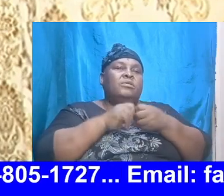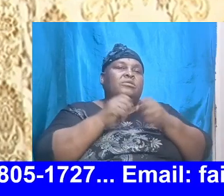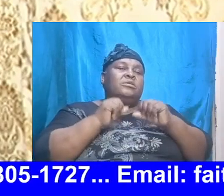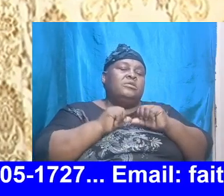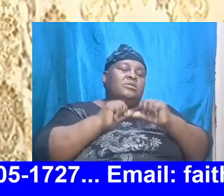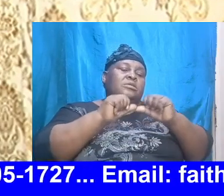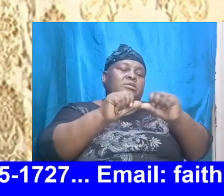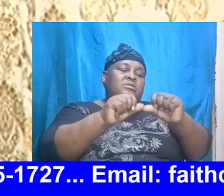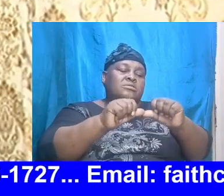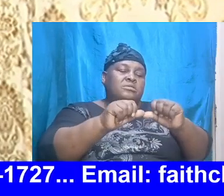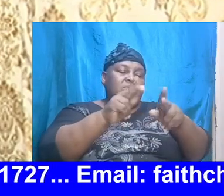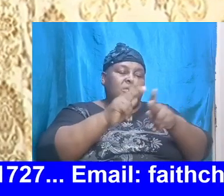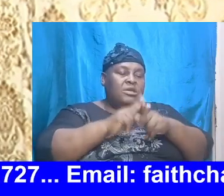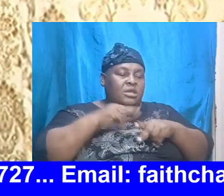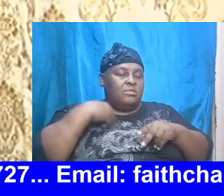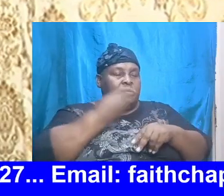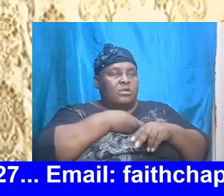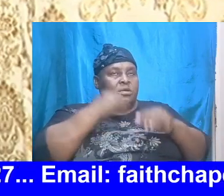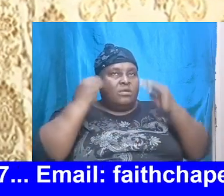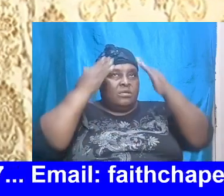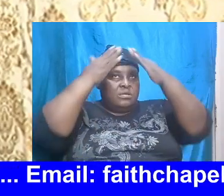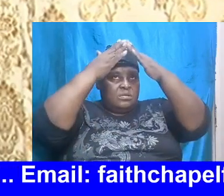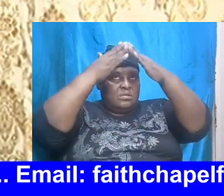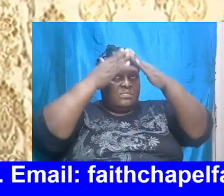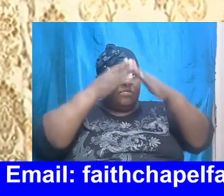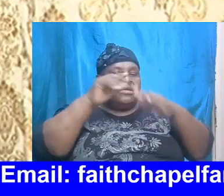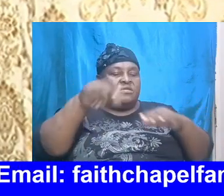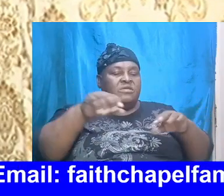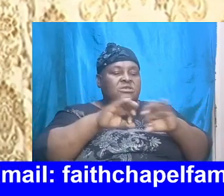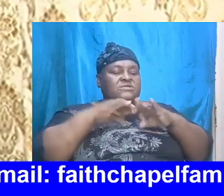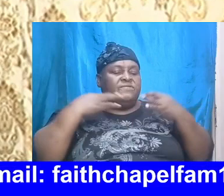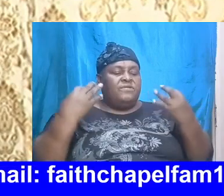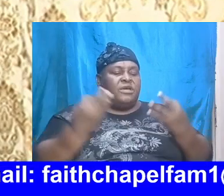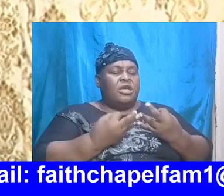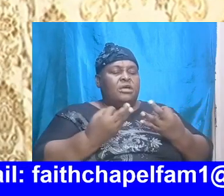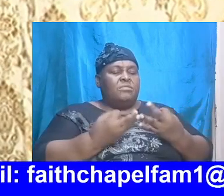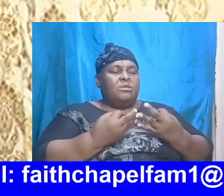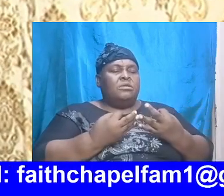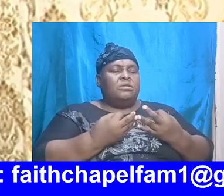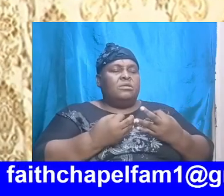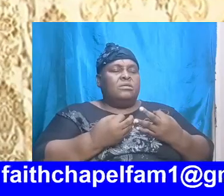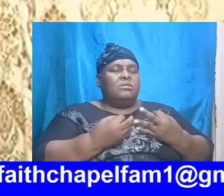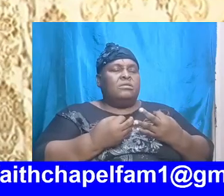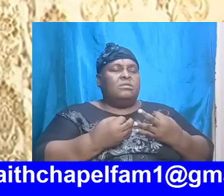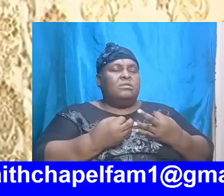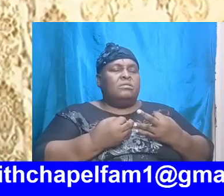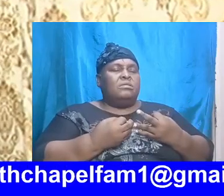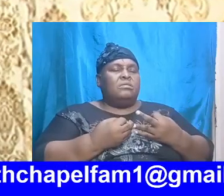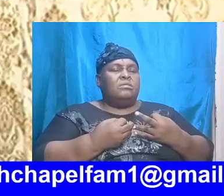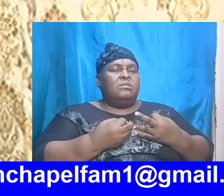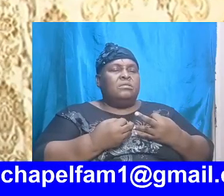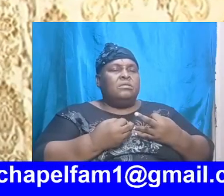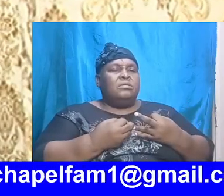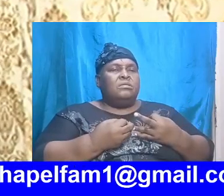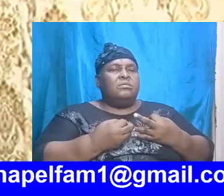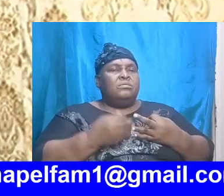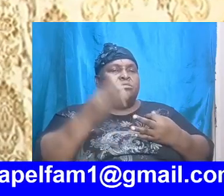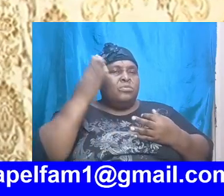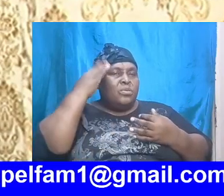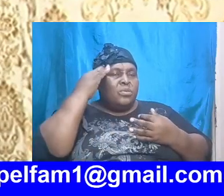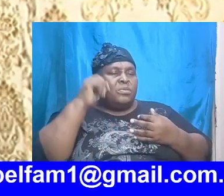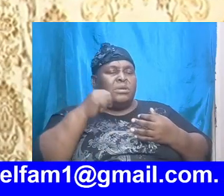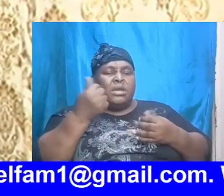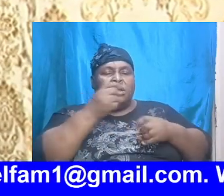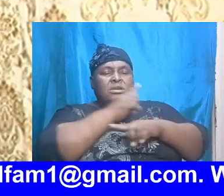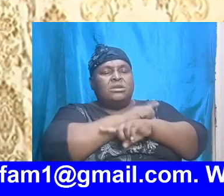Continue to keep our bishop. Continue to keep this body, Faith Apostolic Ministry. Continue to keep the body as a whole. Amen. God, we know that any